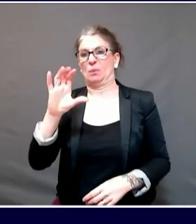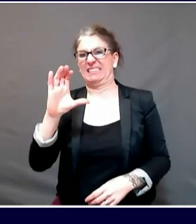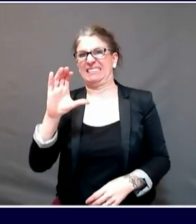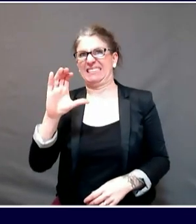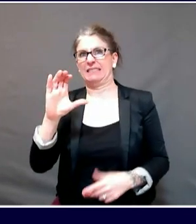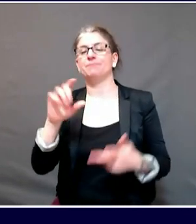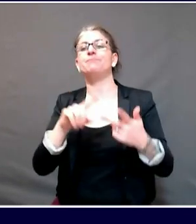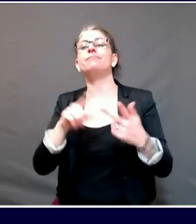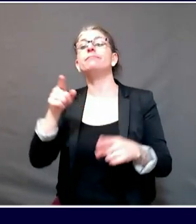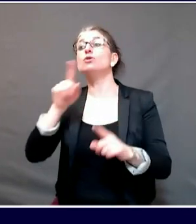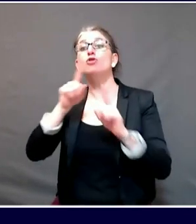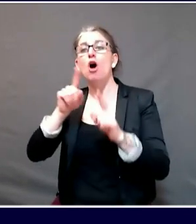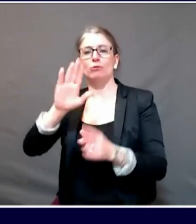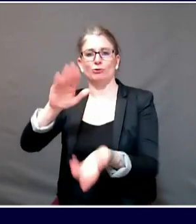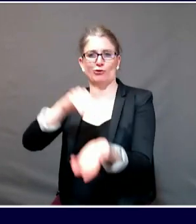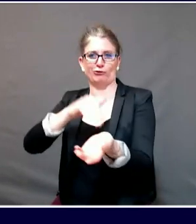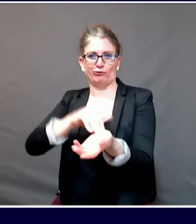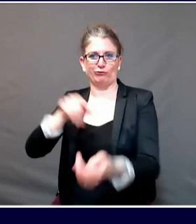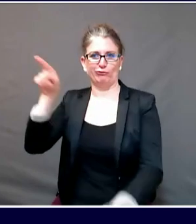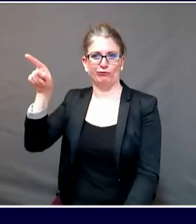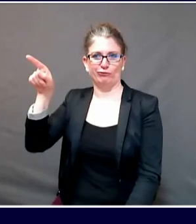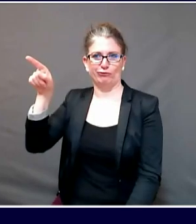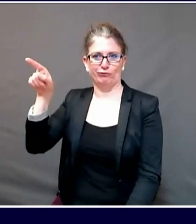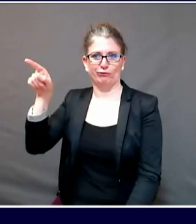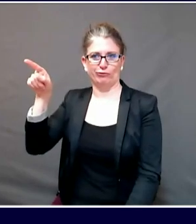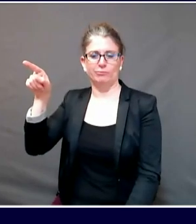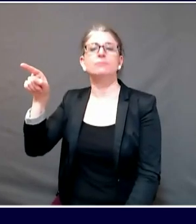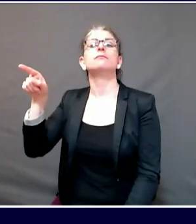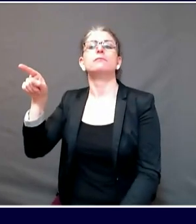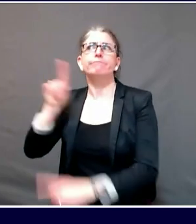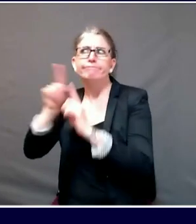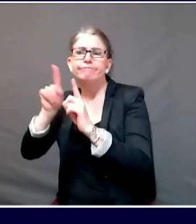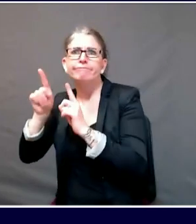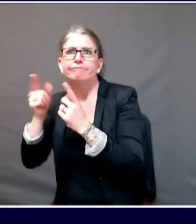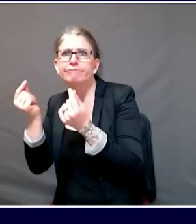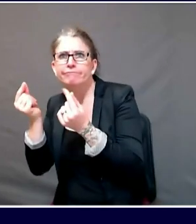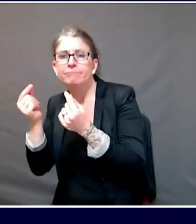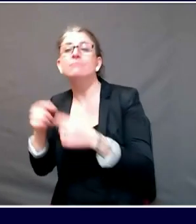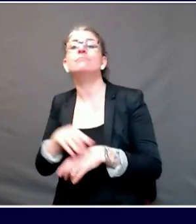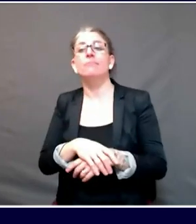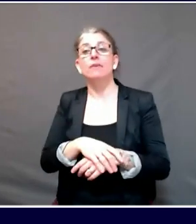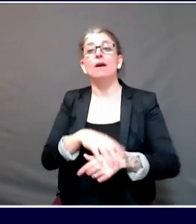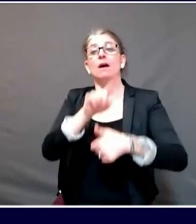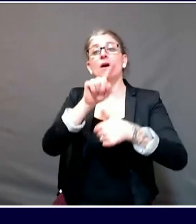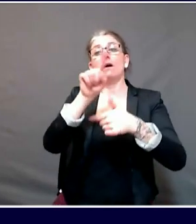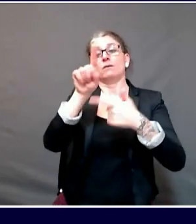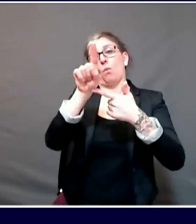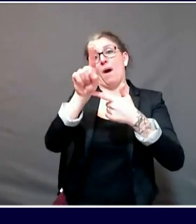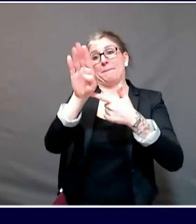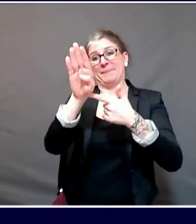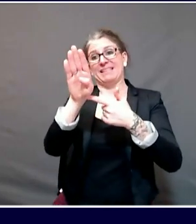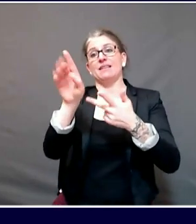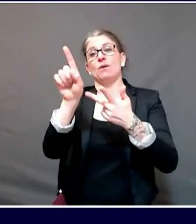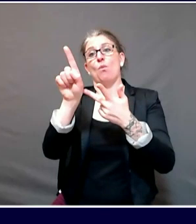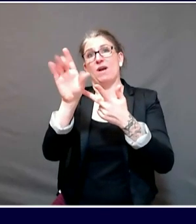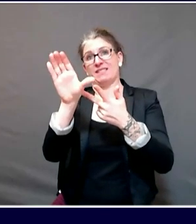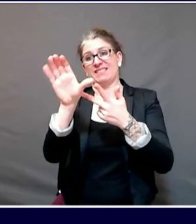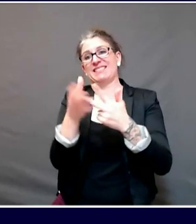be employers, it may be healthcare providers, it may be through general notifications like the discussion we're having today.